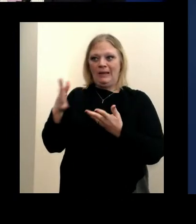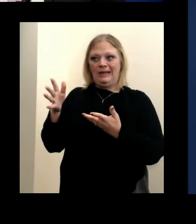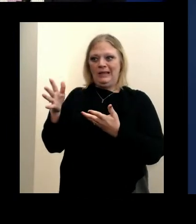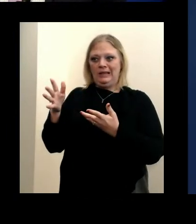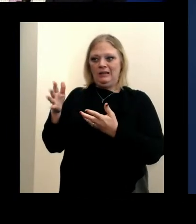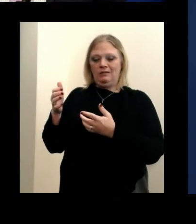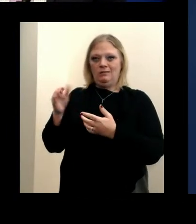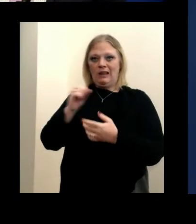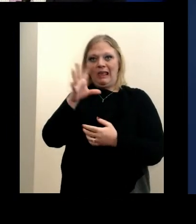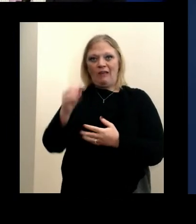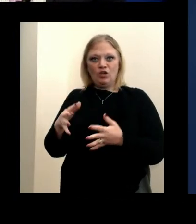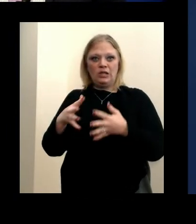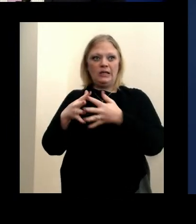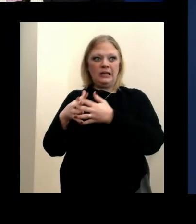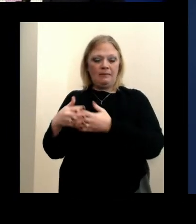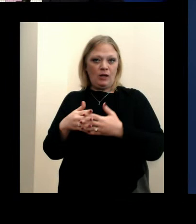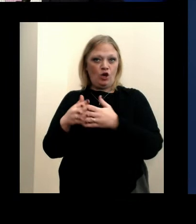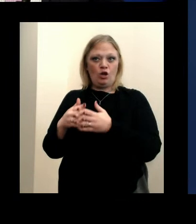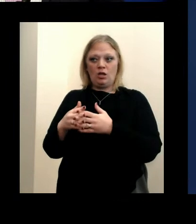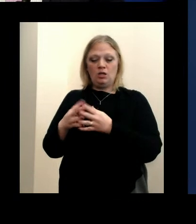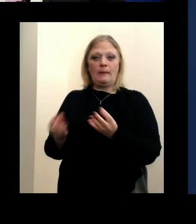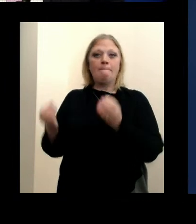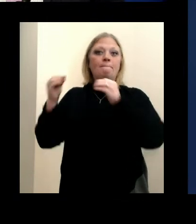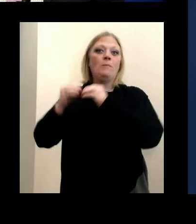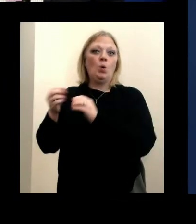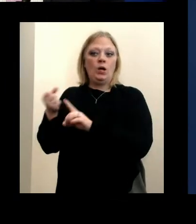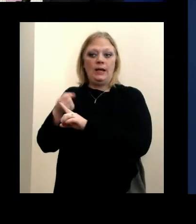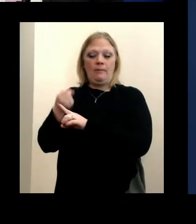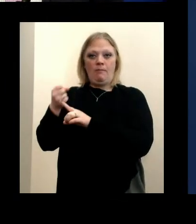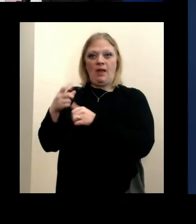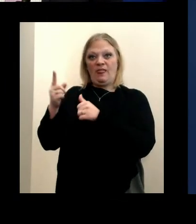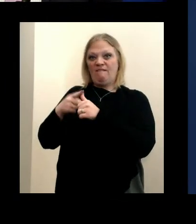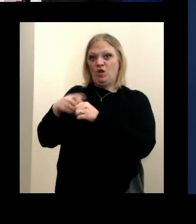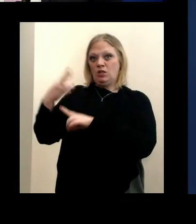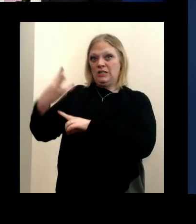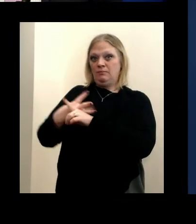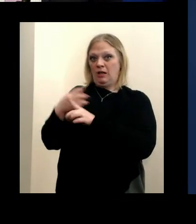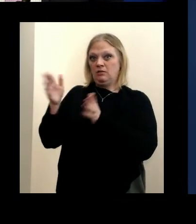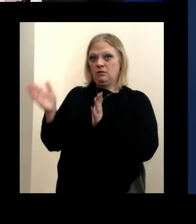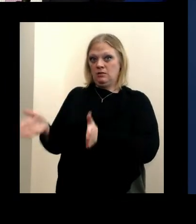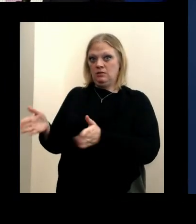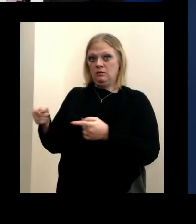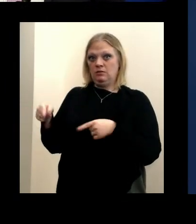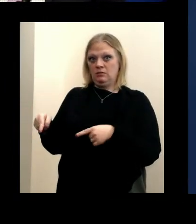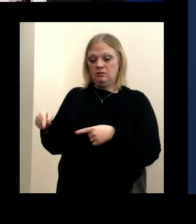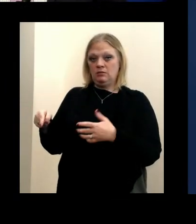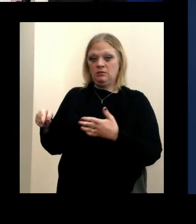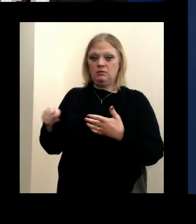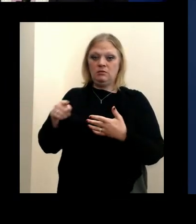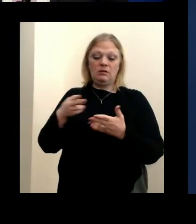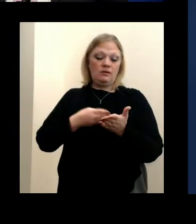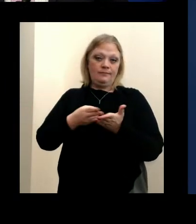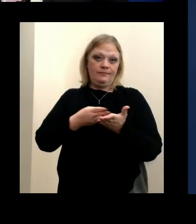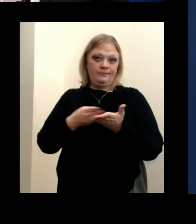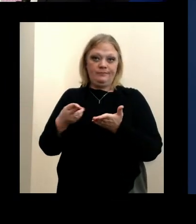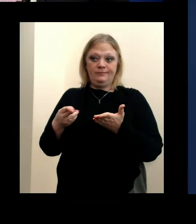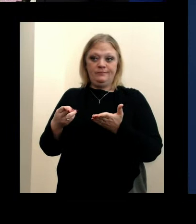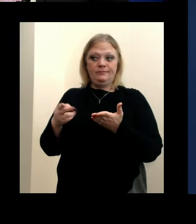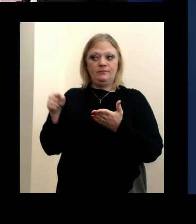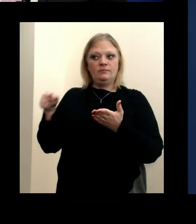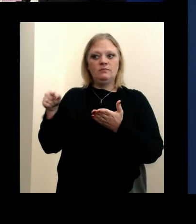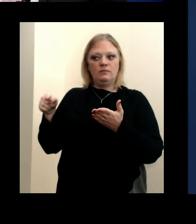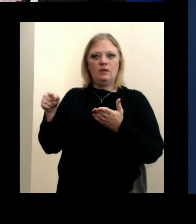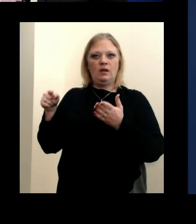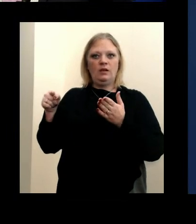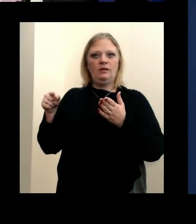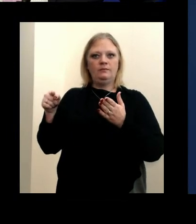African Americans were much more impacted in the first portion of the pandemic, and truthfully took greater measures, I think, than